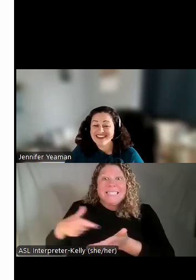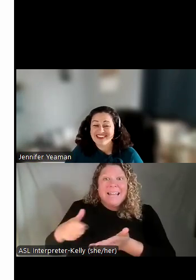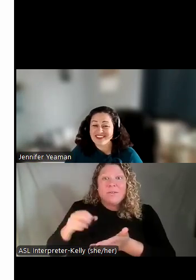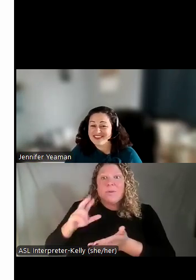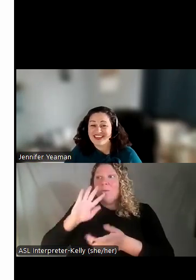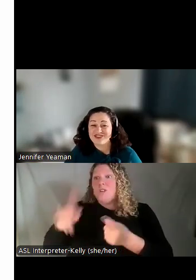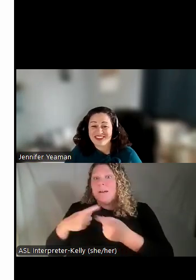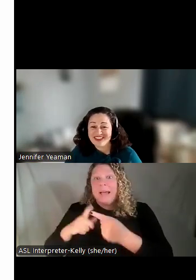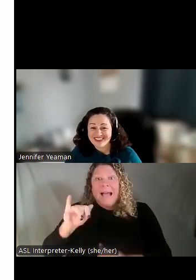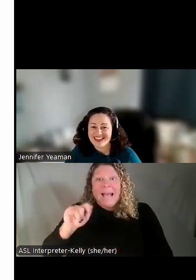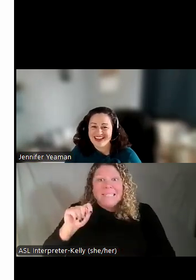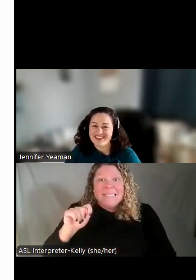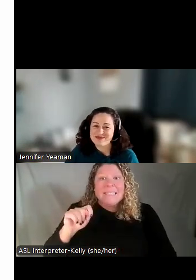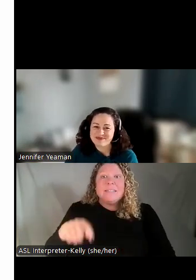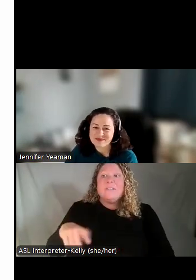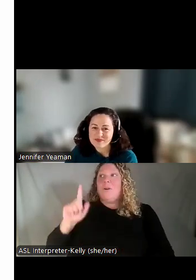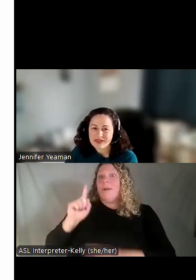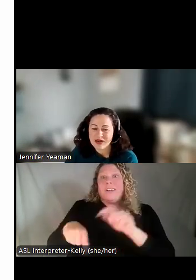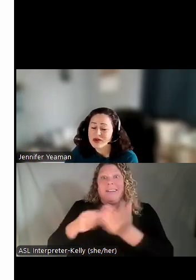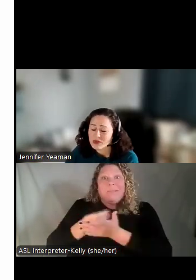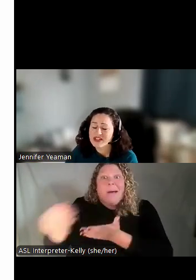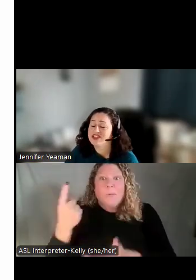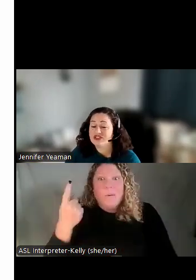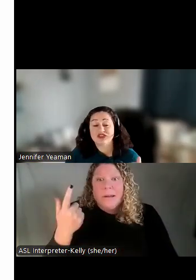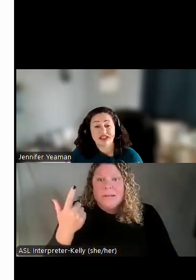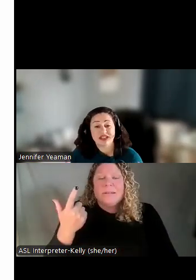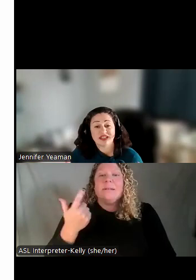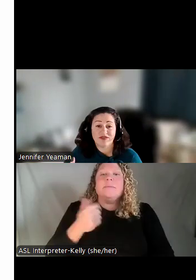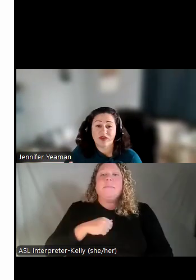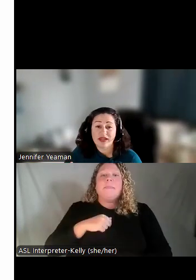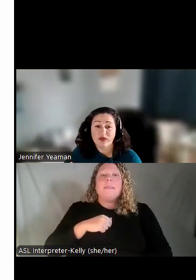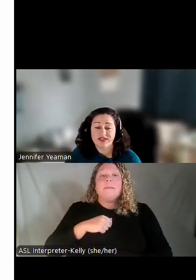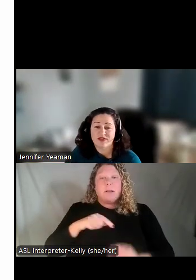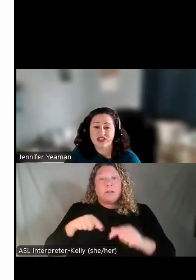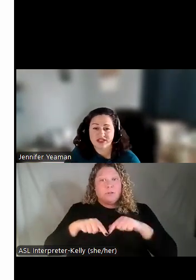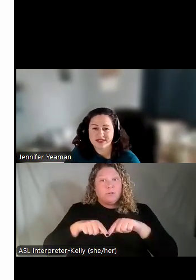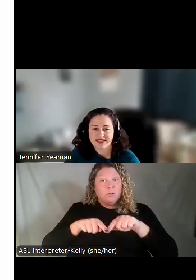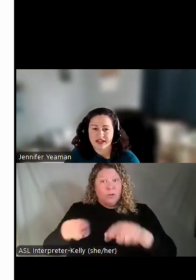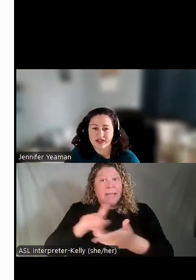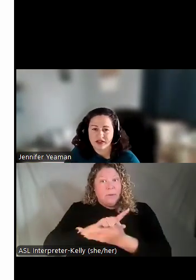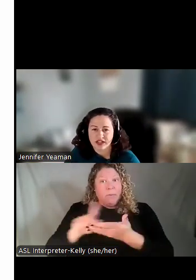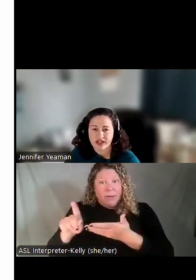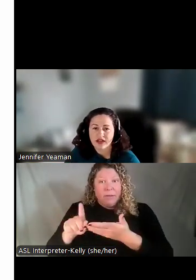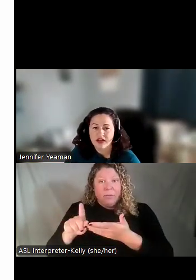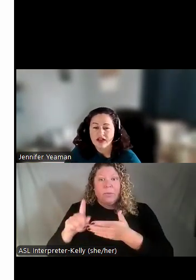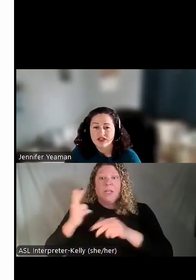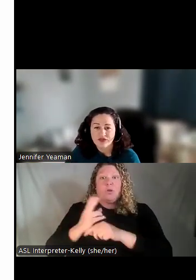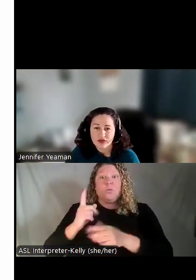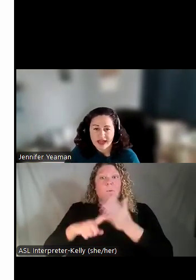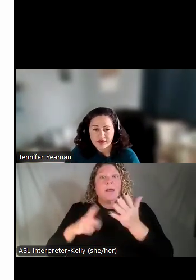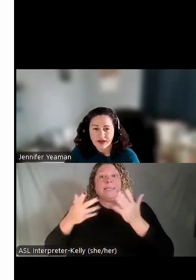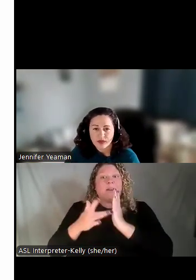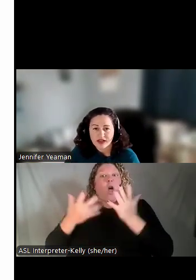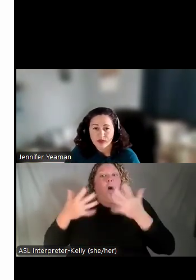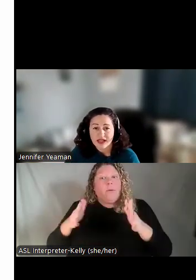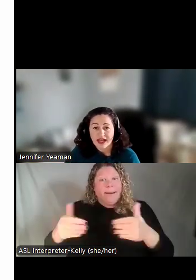integrations or even like procure a scanner. But what we could do during that event week was leverage existing technology. So